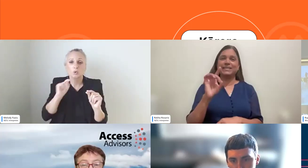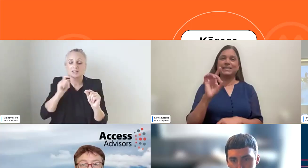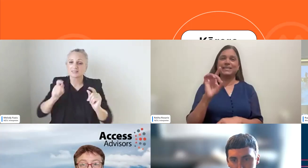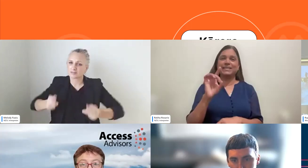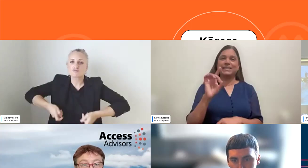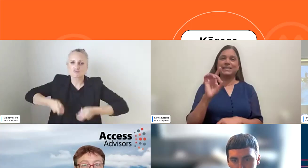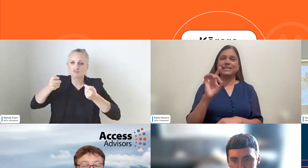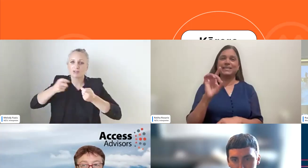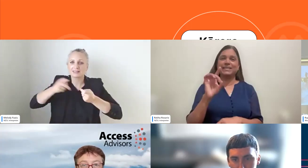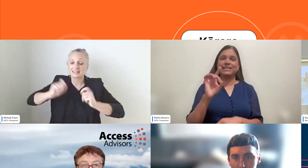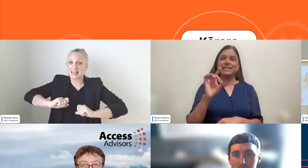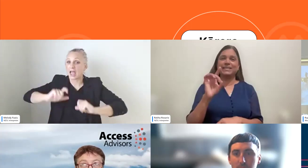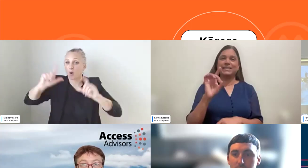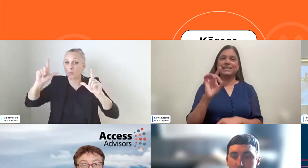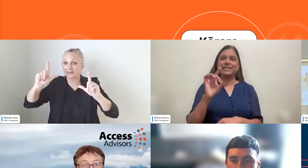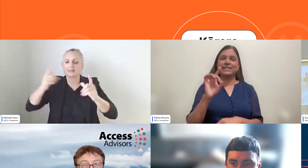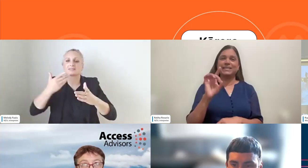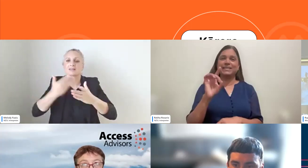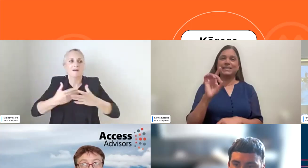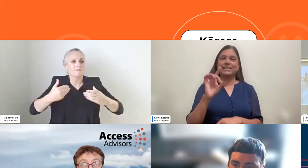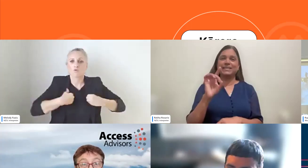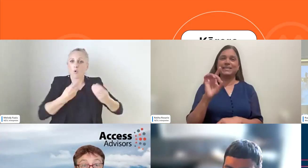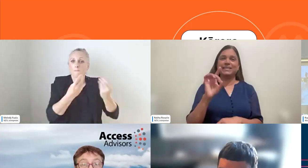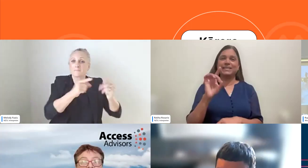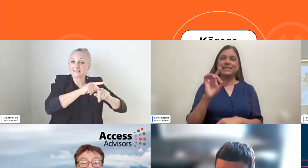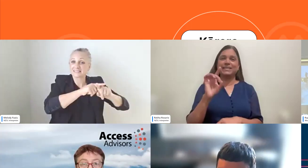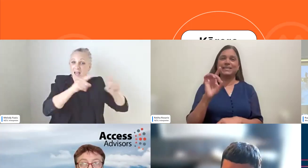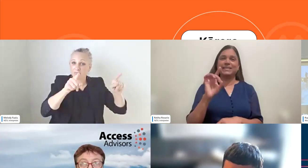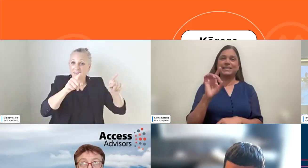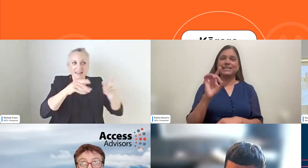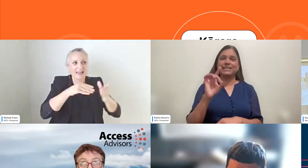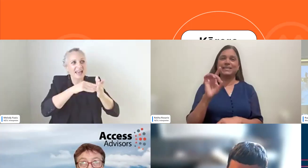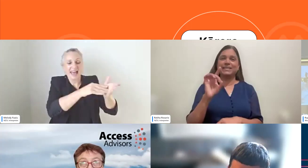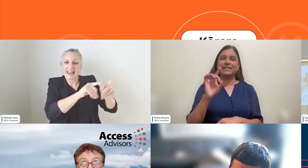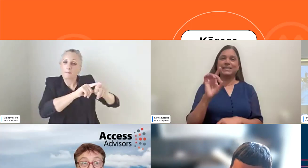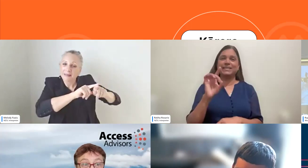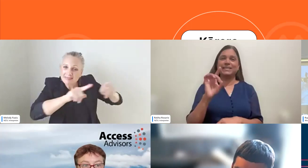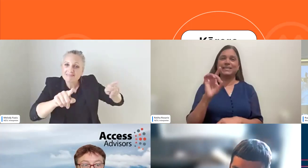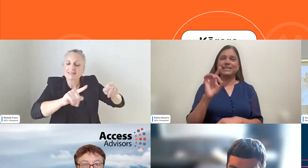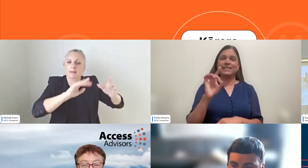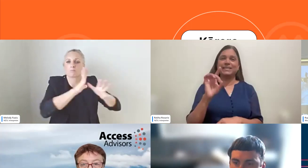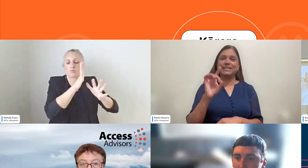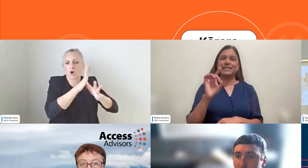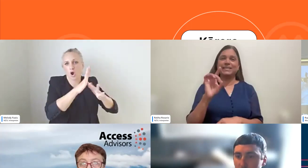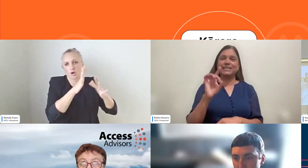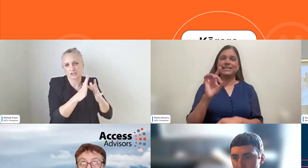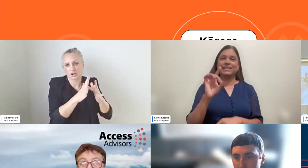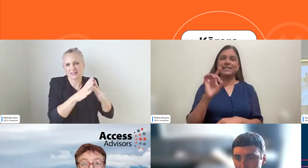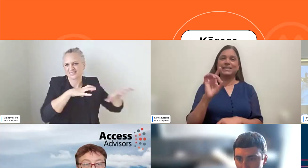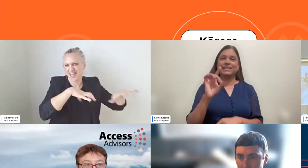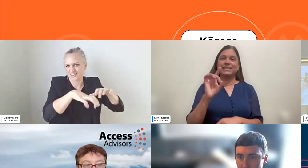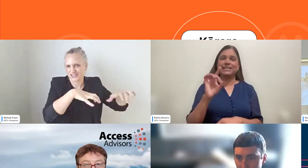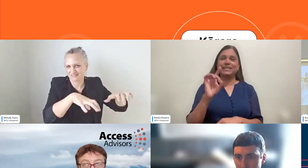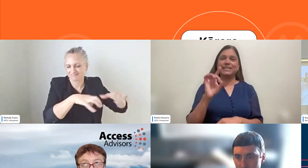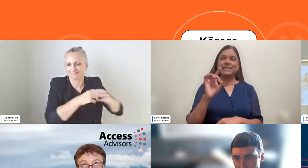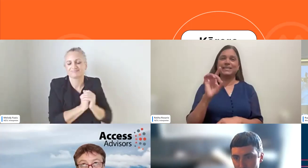awareness for these businesses and helping them prioritize taking action. Often